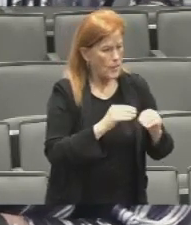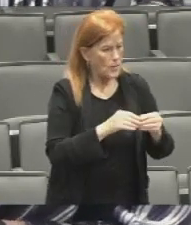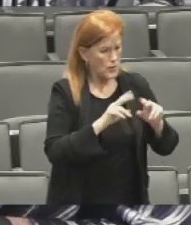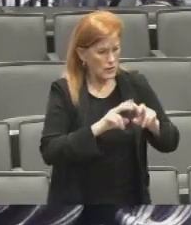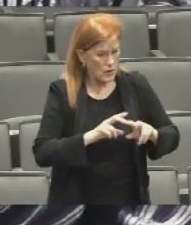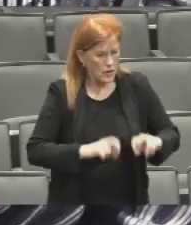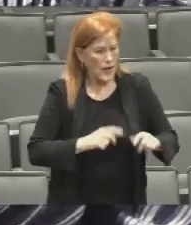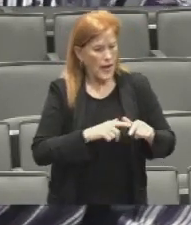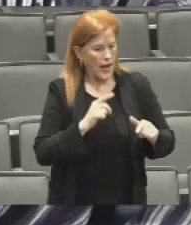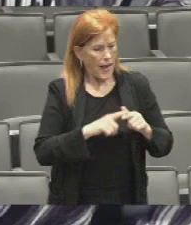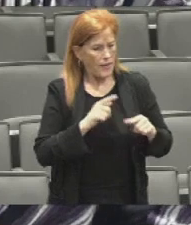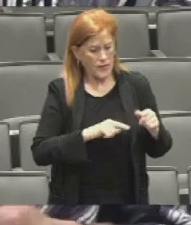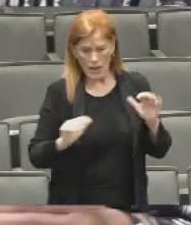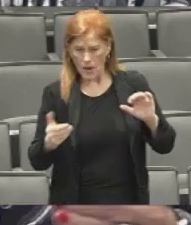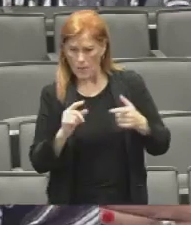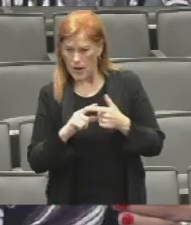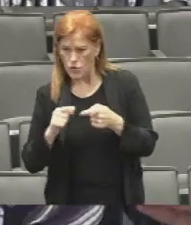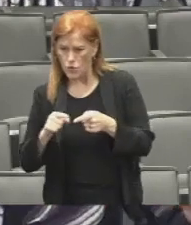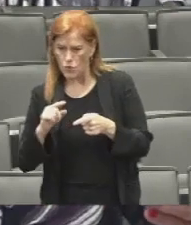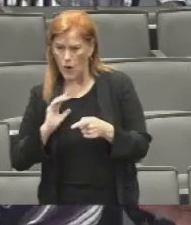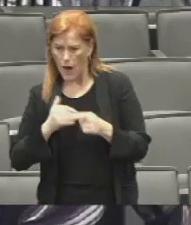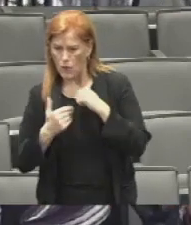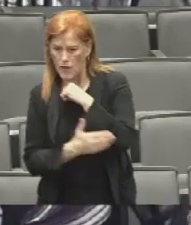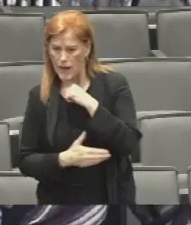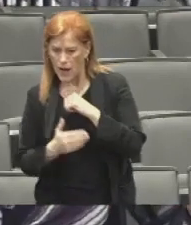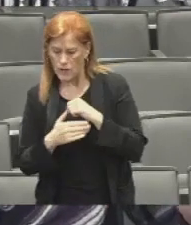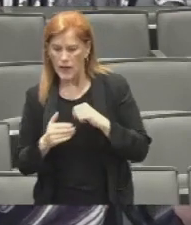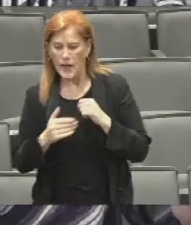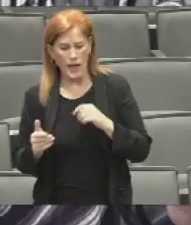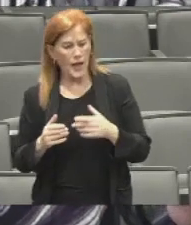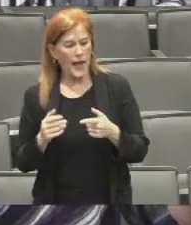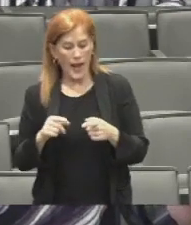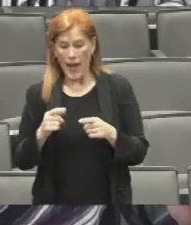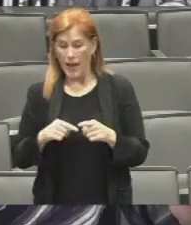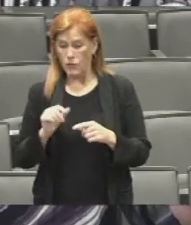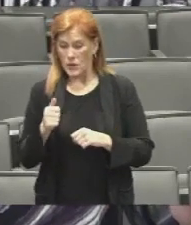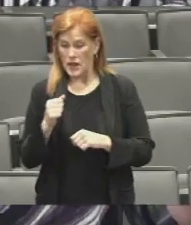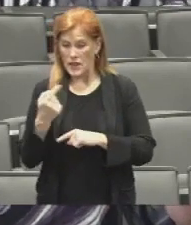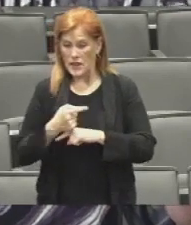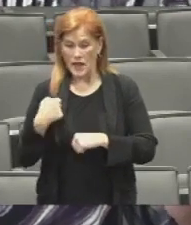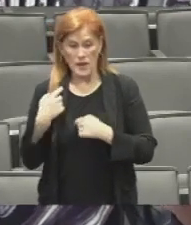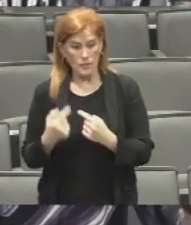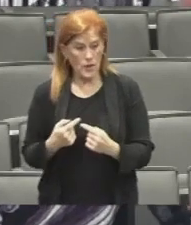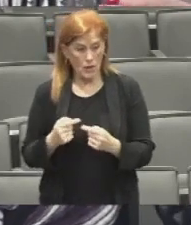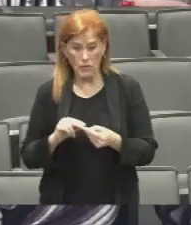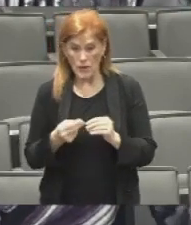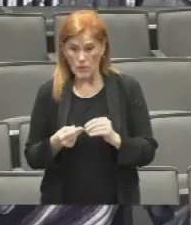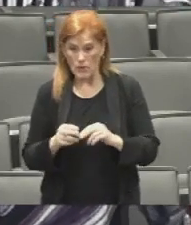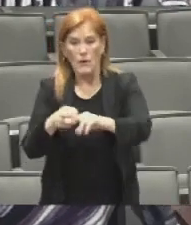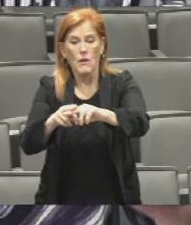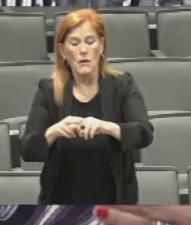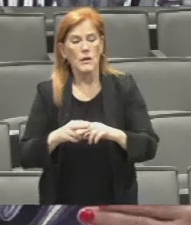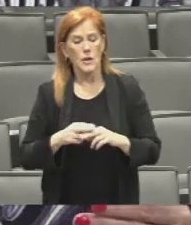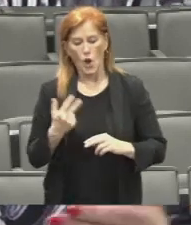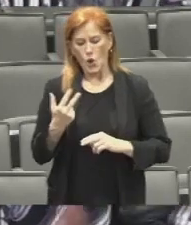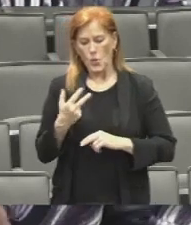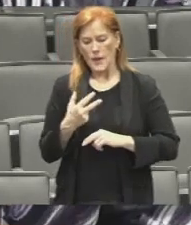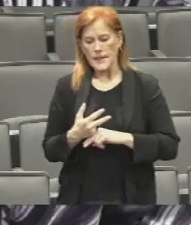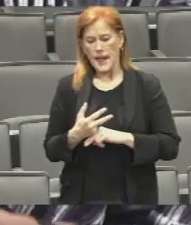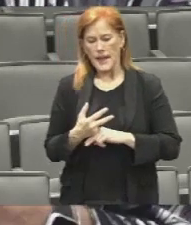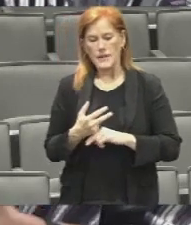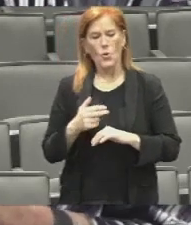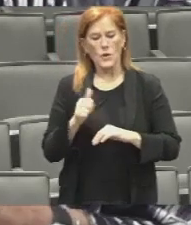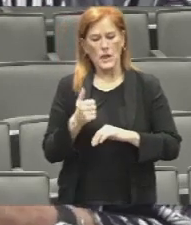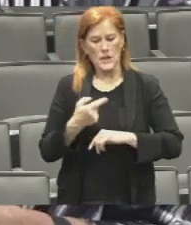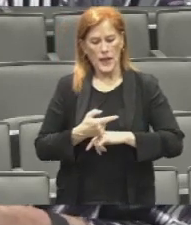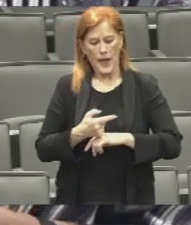our acceleration rate compared to the previous 10 days? The last 3 days compared to the previous 10